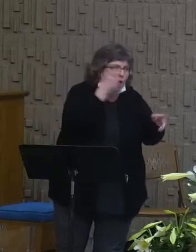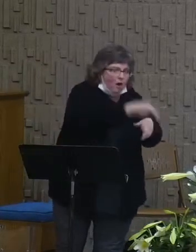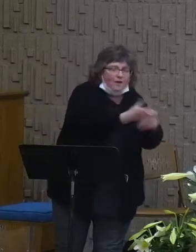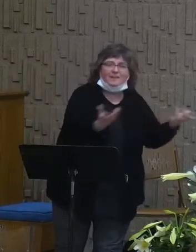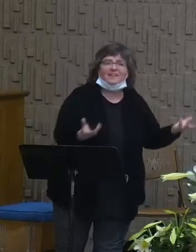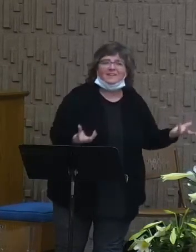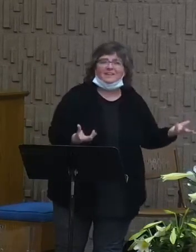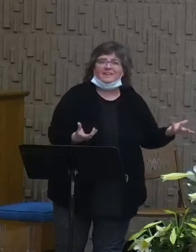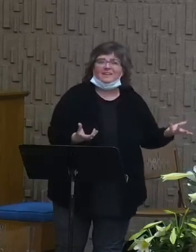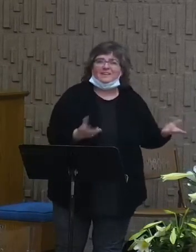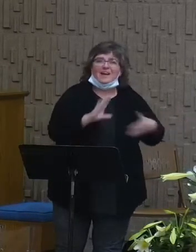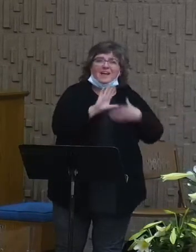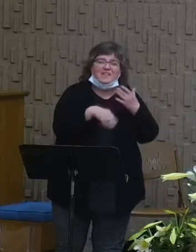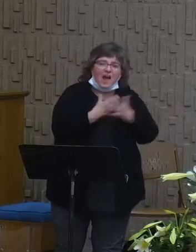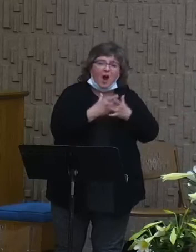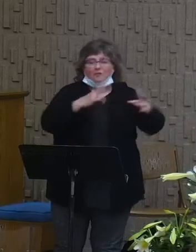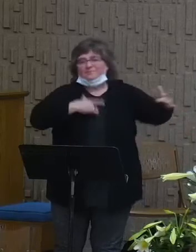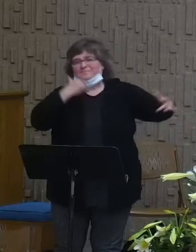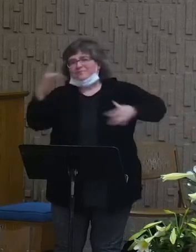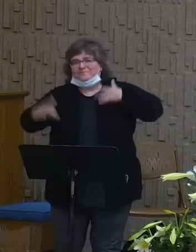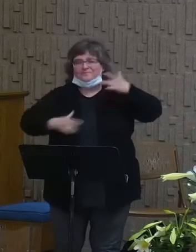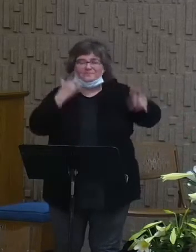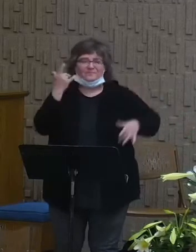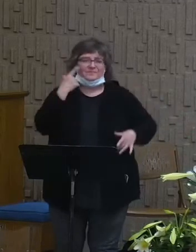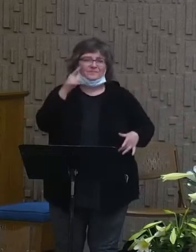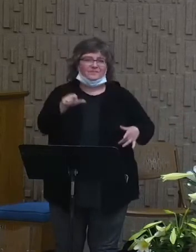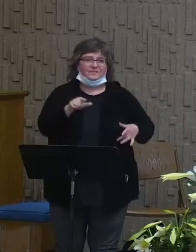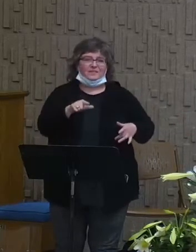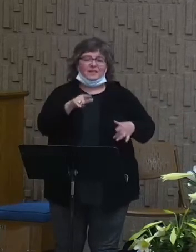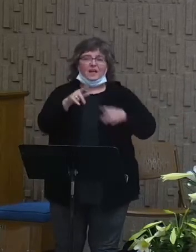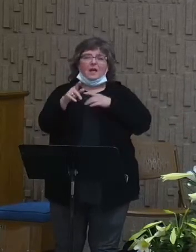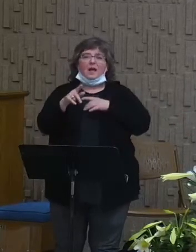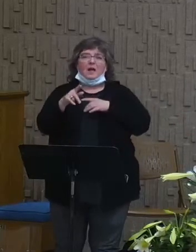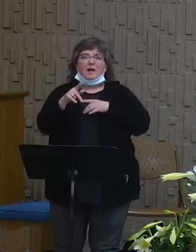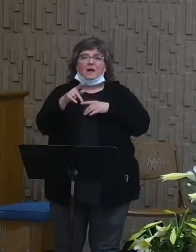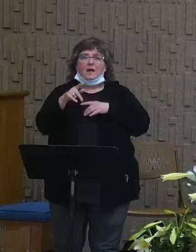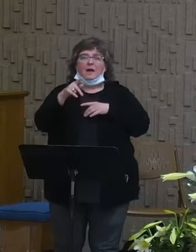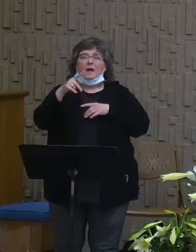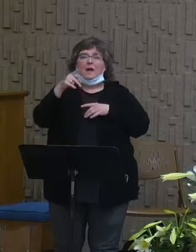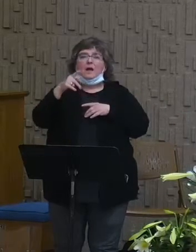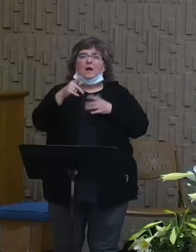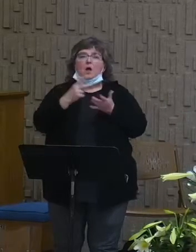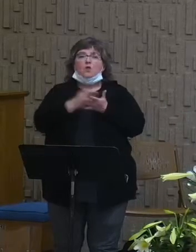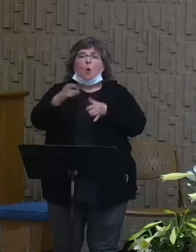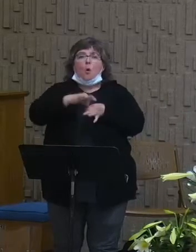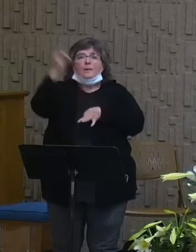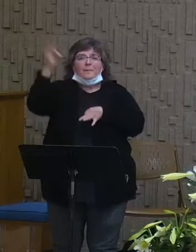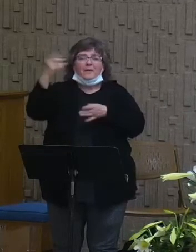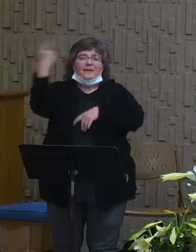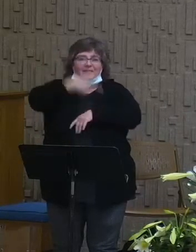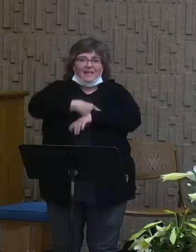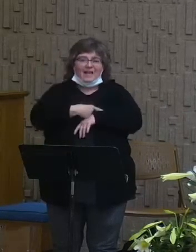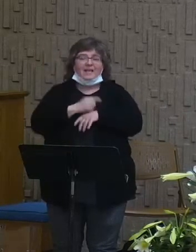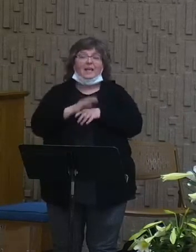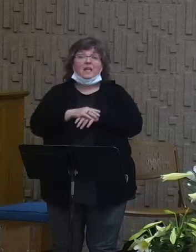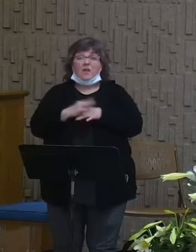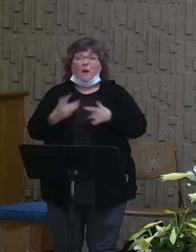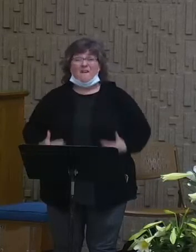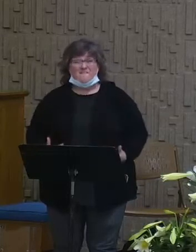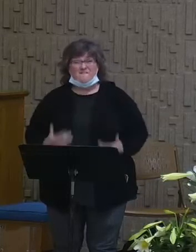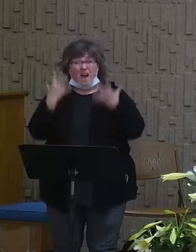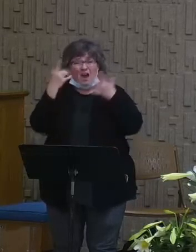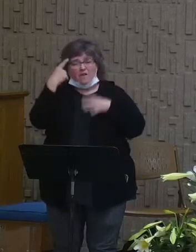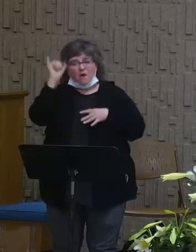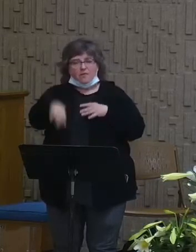And they, too, consumed with fire, particularly Pentecost Day, the gift of the Spirit. They're on